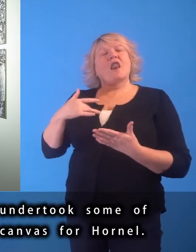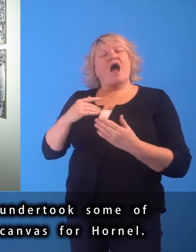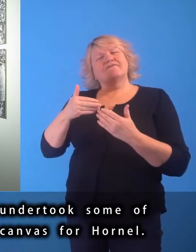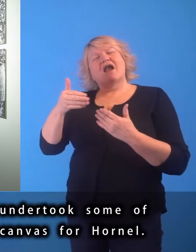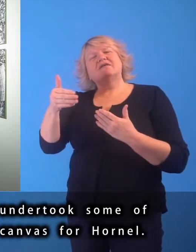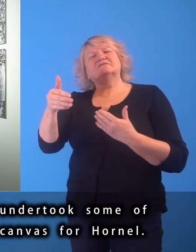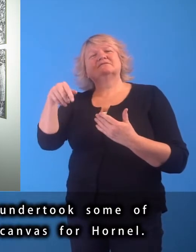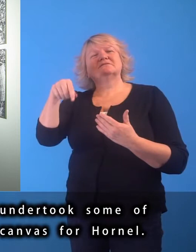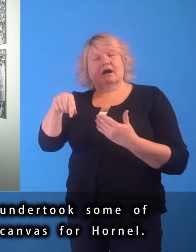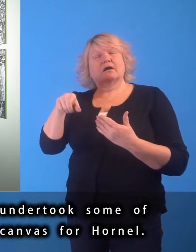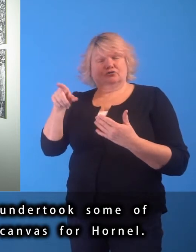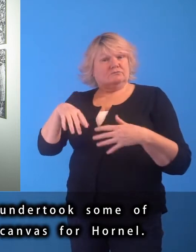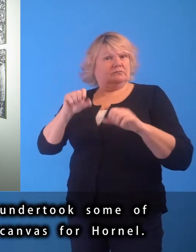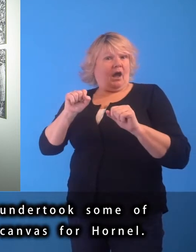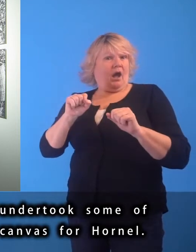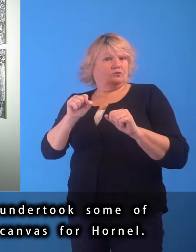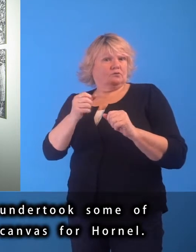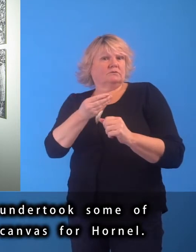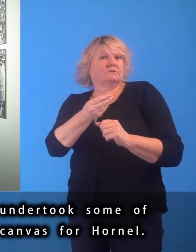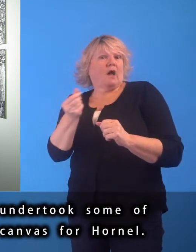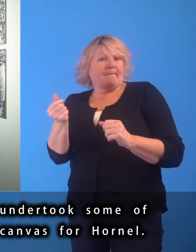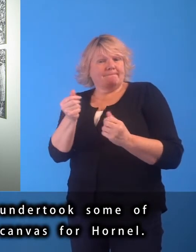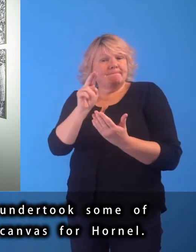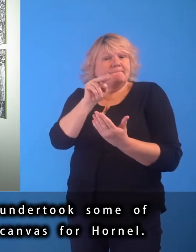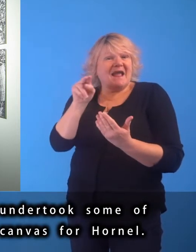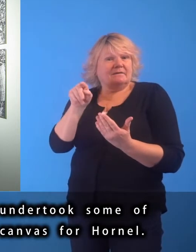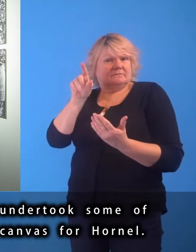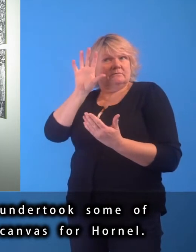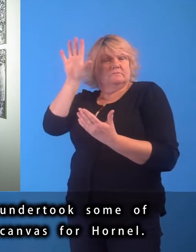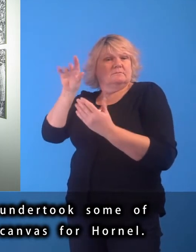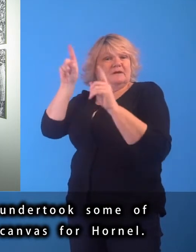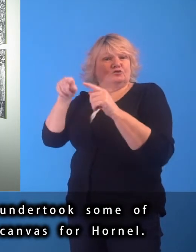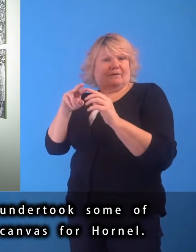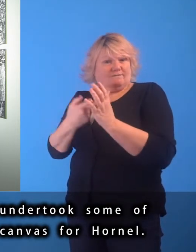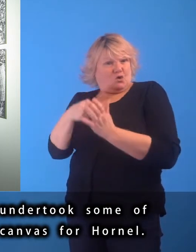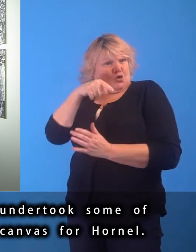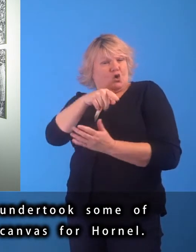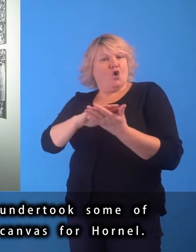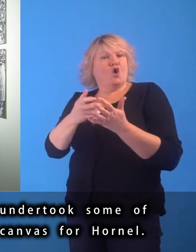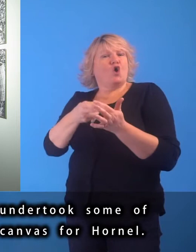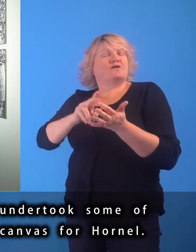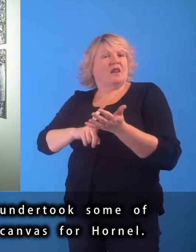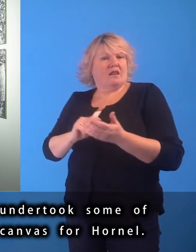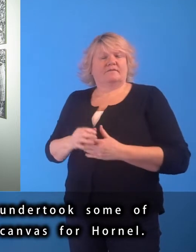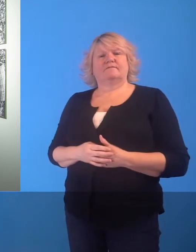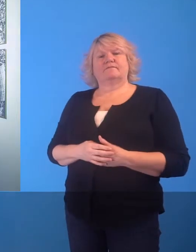Later in Hornel's life, she even undertook some of the work of applying paint to canvas for Hornel.